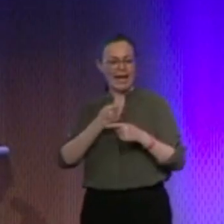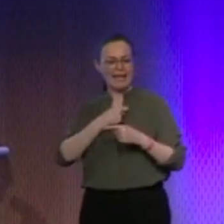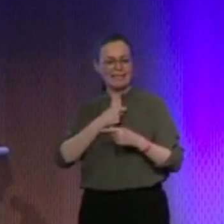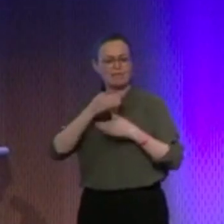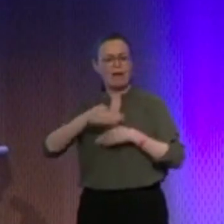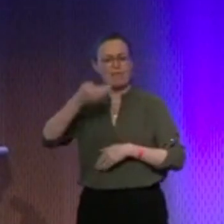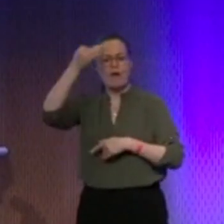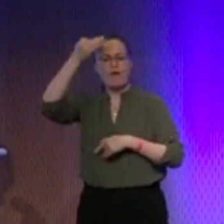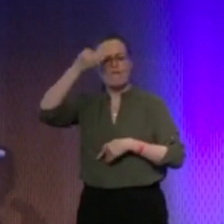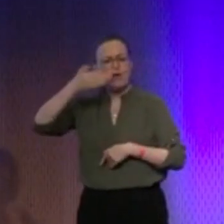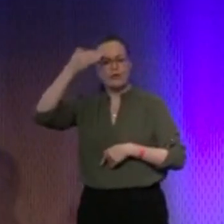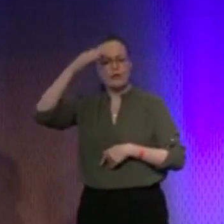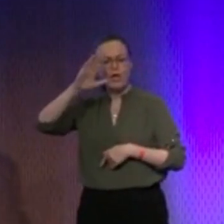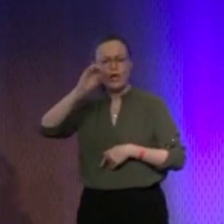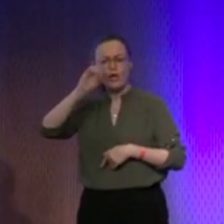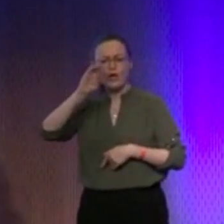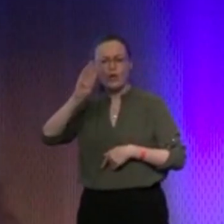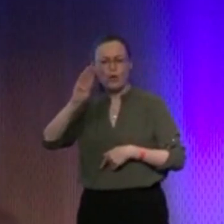to take those? That's a lot, yeah.